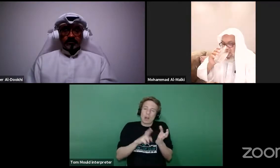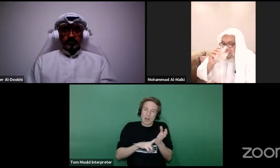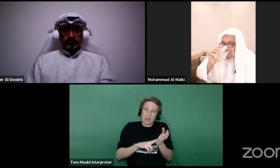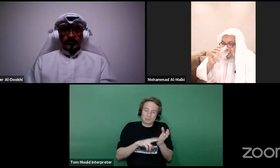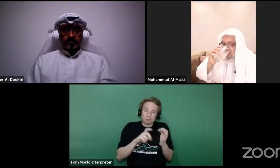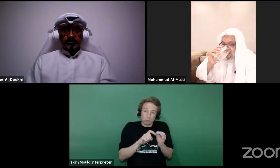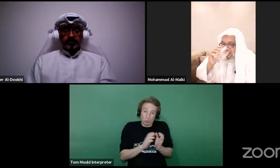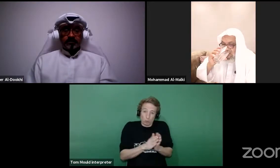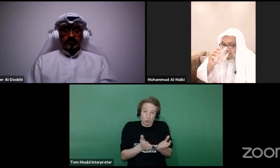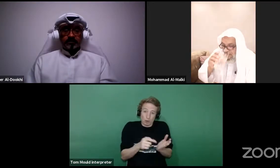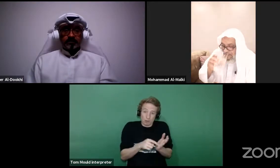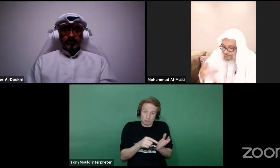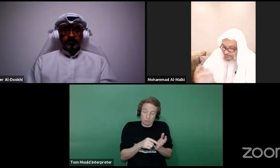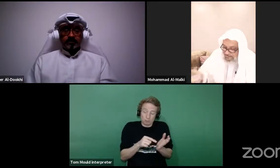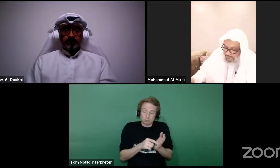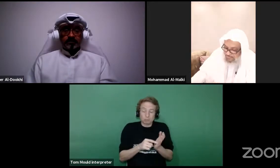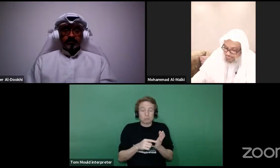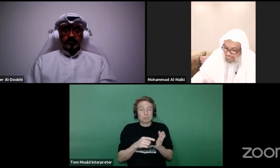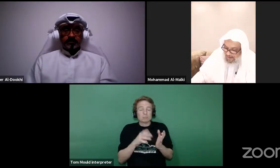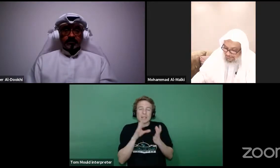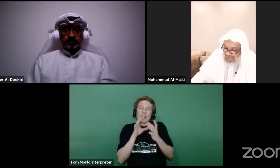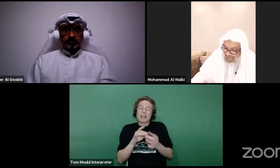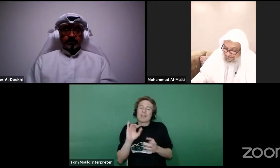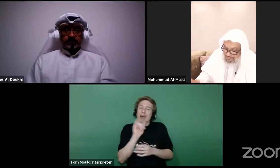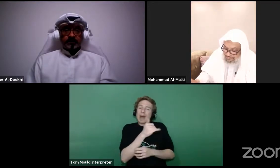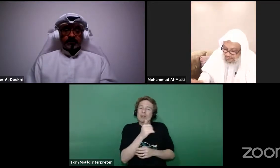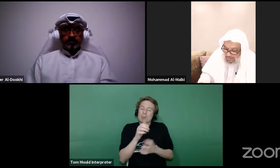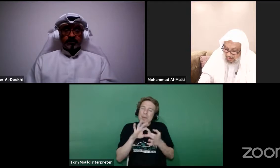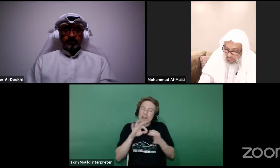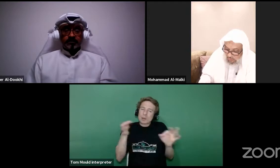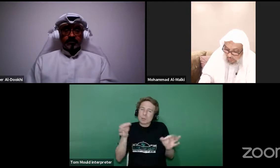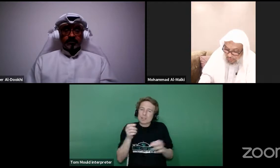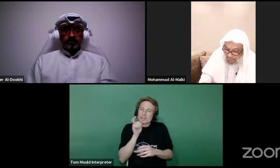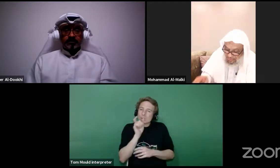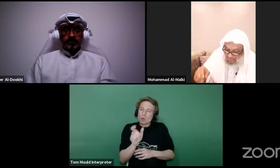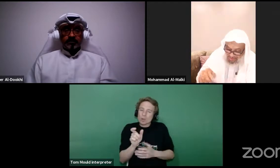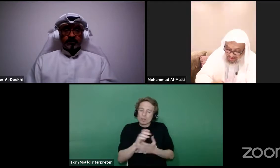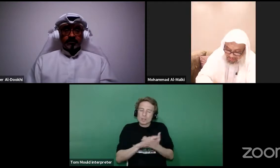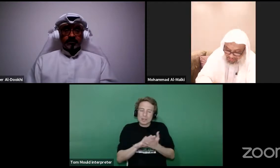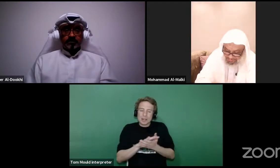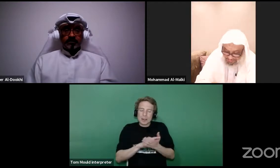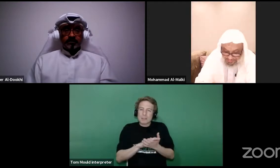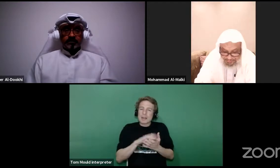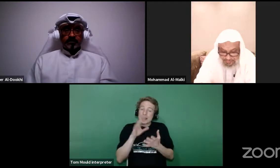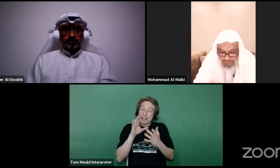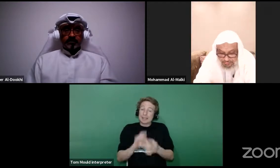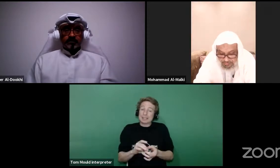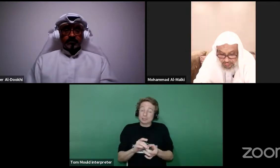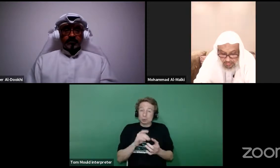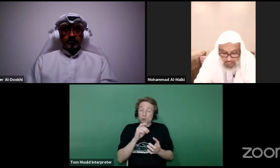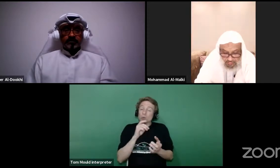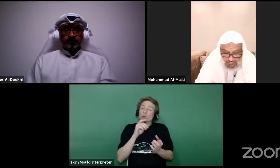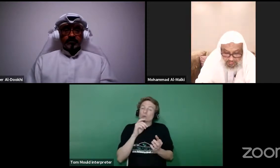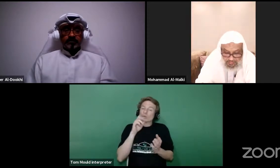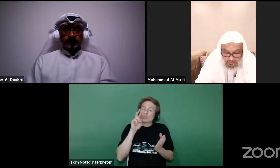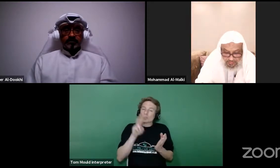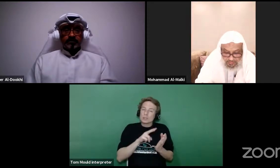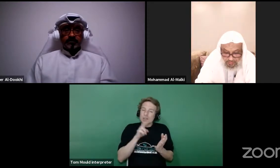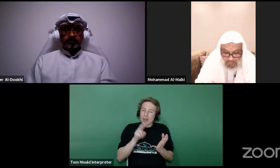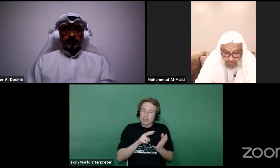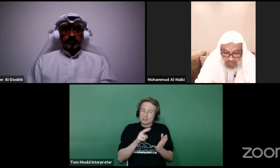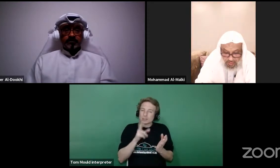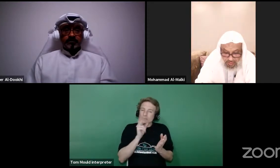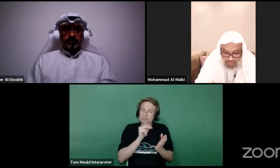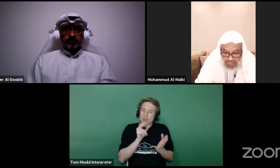to recite, qara'a. So these are the 3 letters, the qaf, the ra, the alif. Qara'a yaqra'u Qur'anan. And it's the